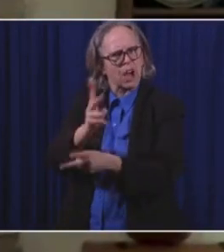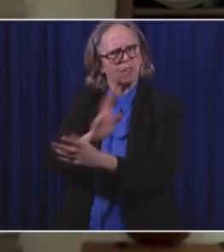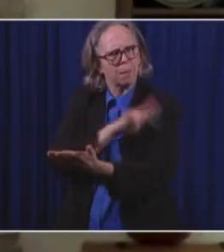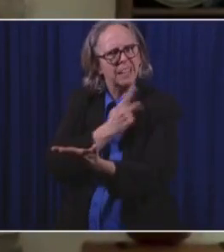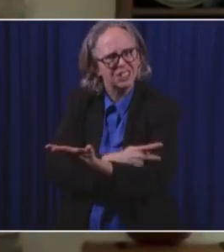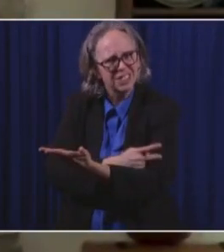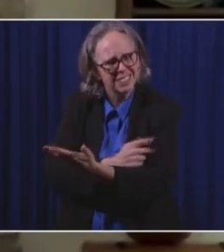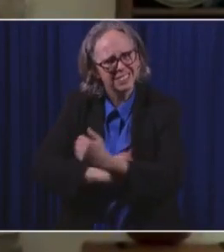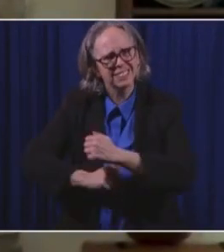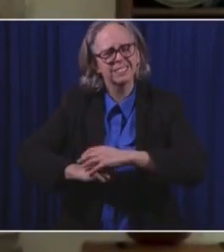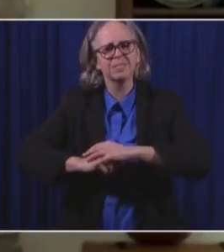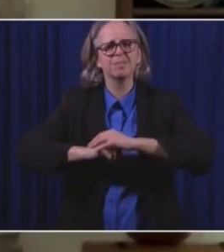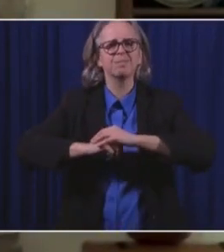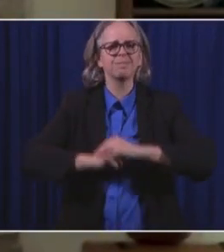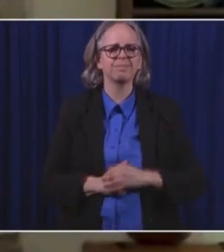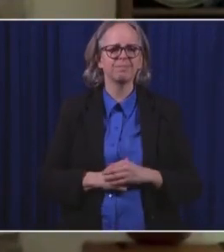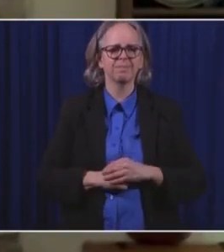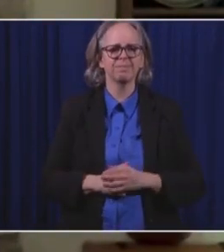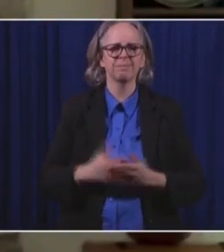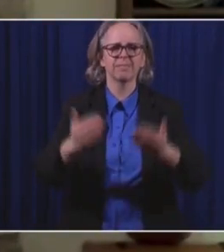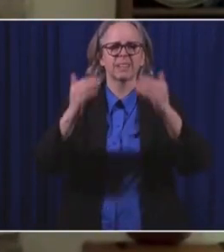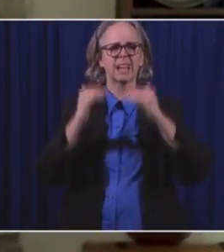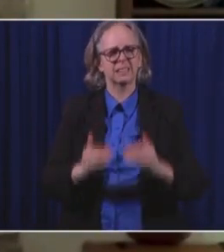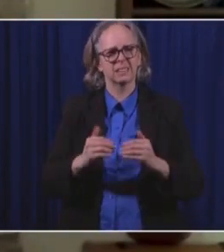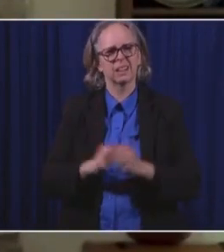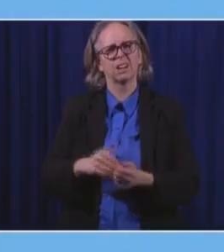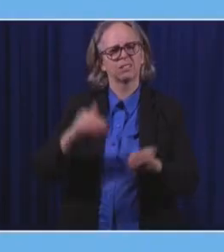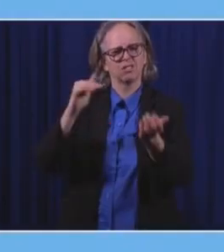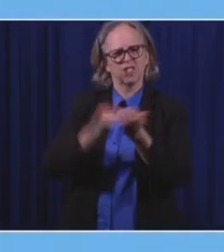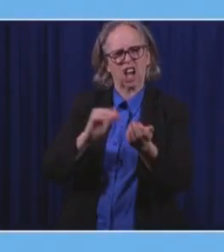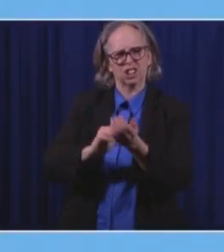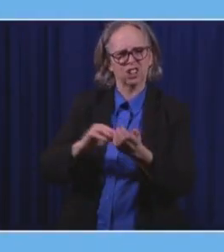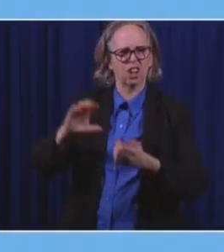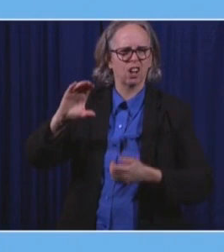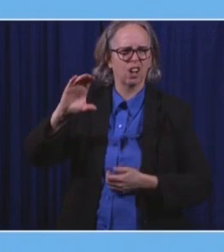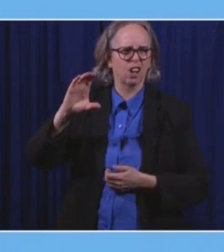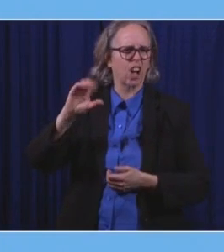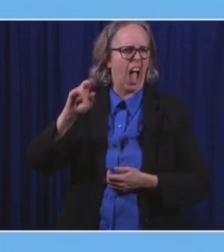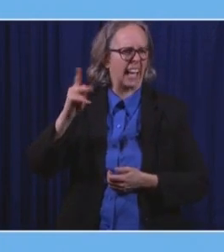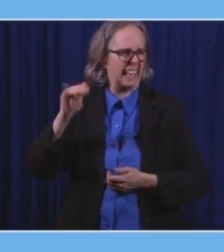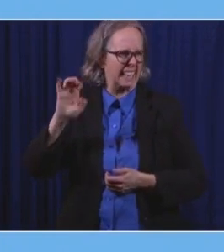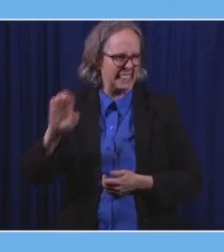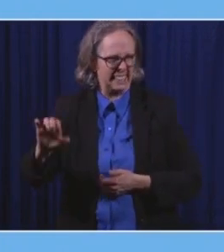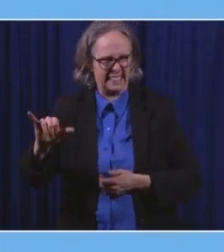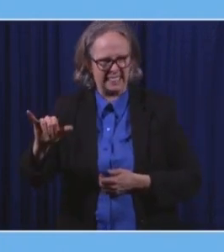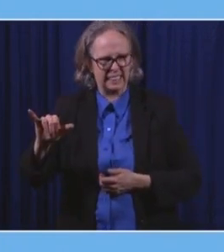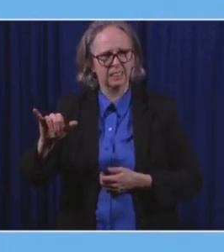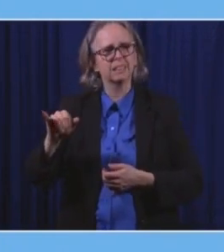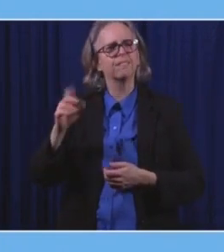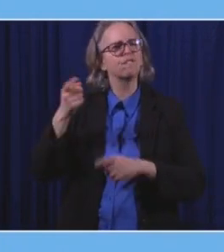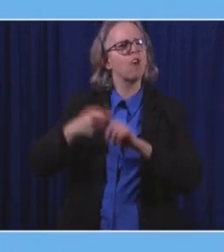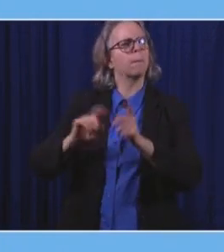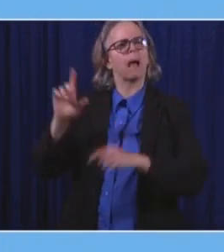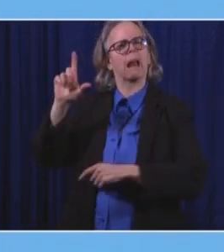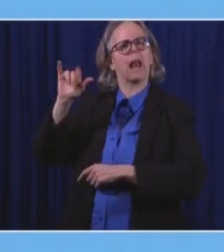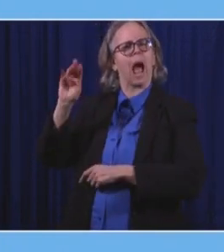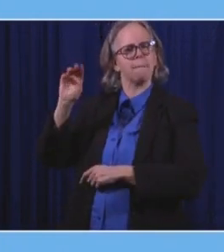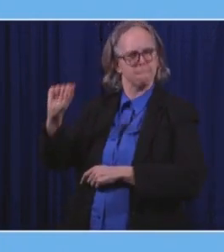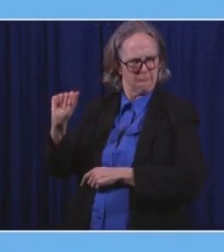Next, we'll go to Dr. Susan Kaufman, Medical Staff President, Lima Memorial Health System. Doctor, thank you.